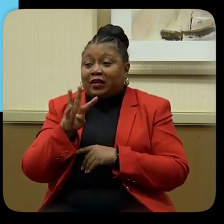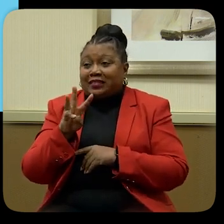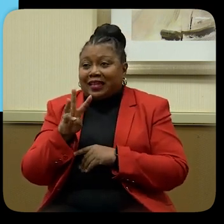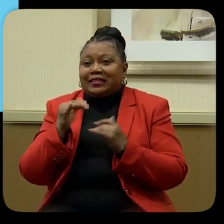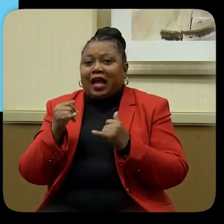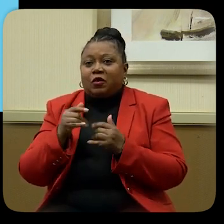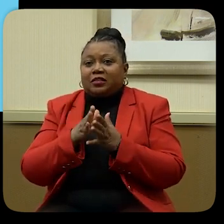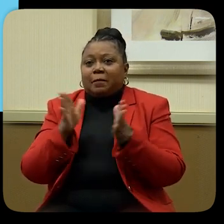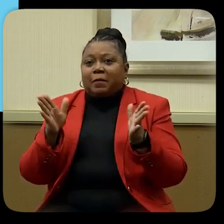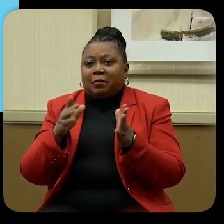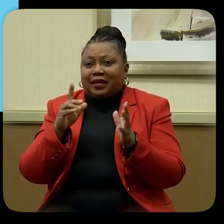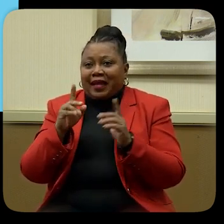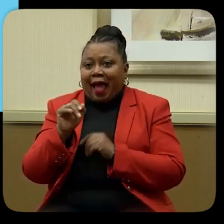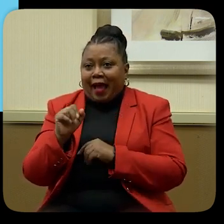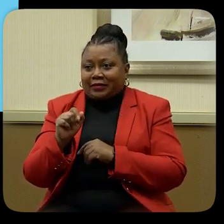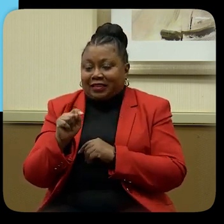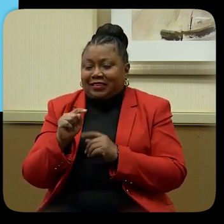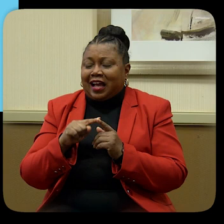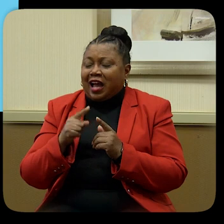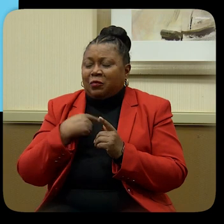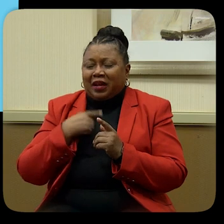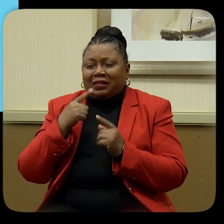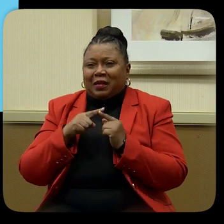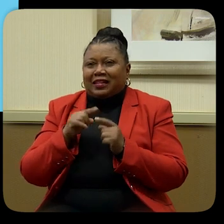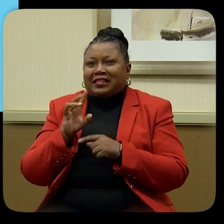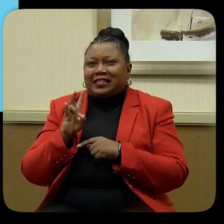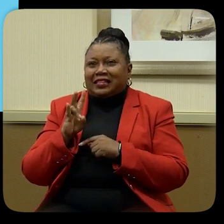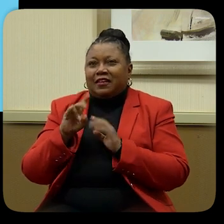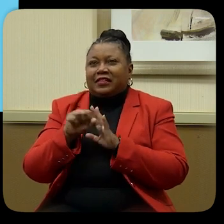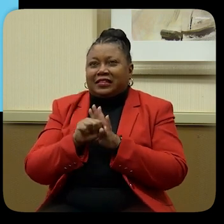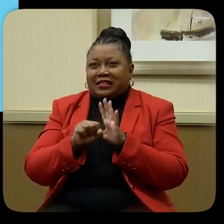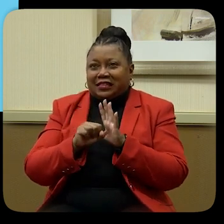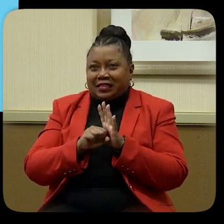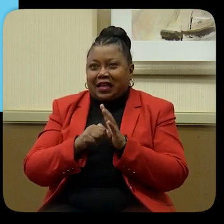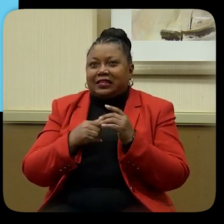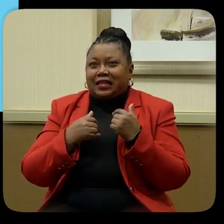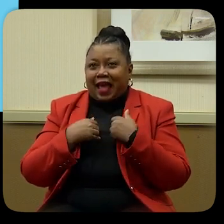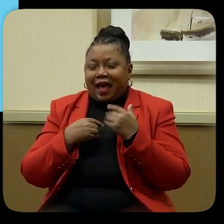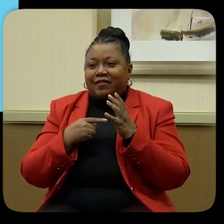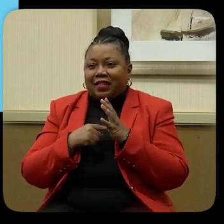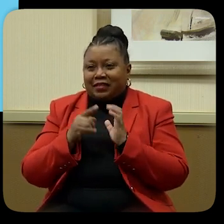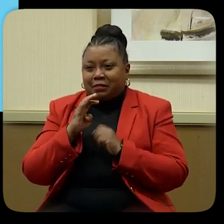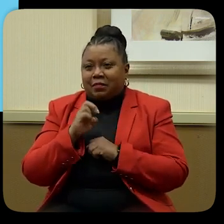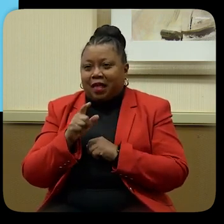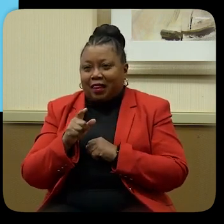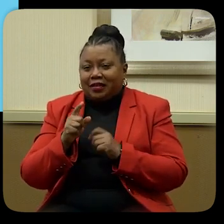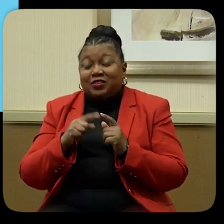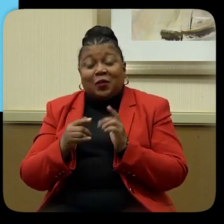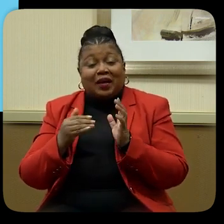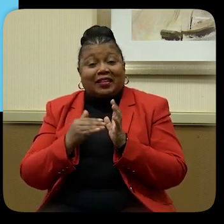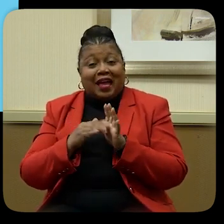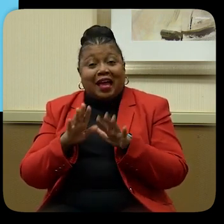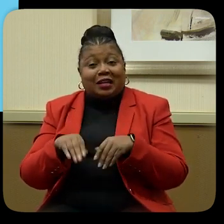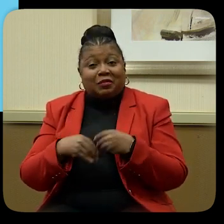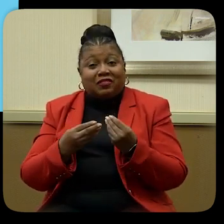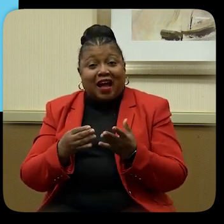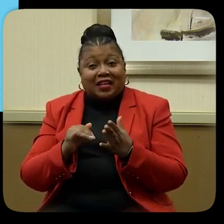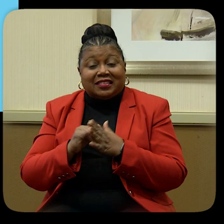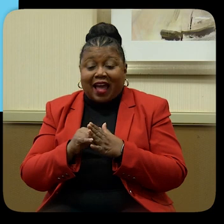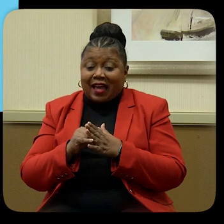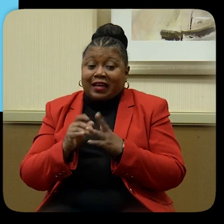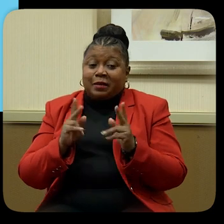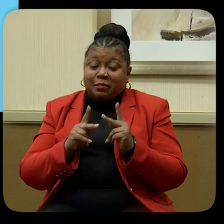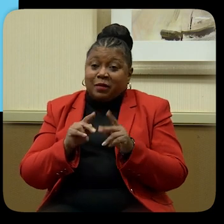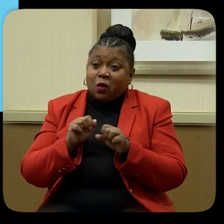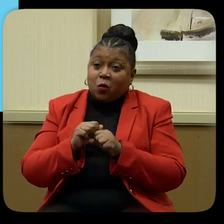public act. And we're one of about 7 states that has this bill. And so again, it provides that